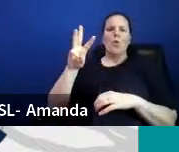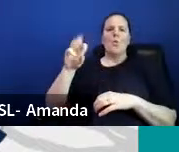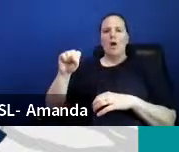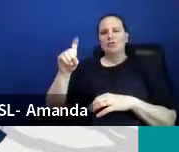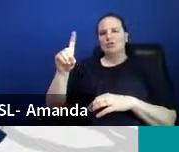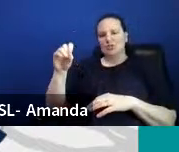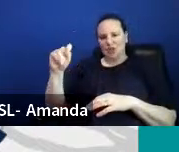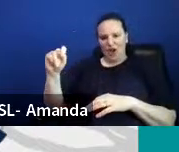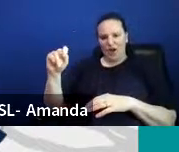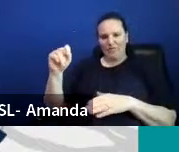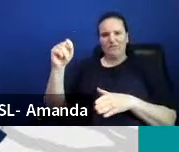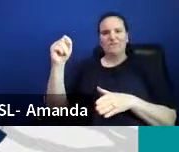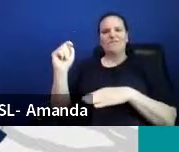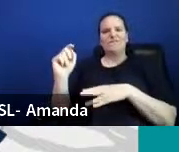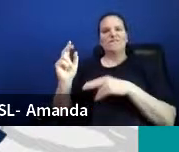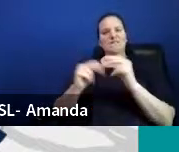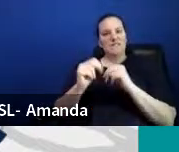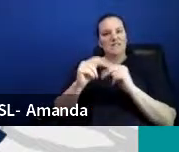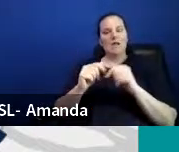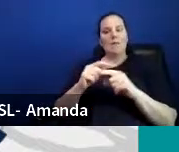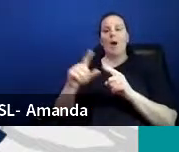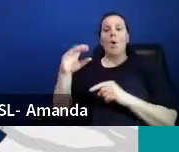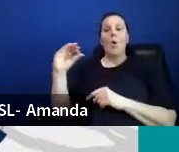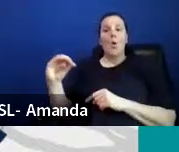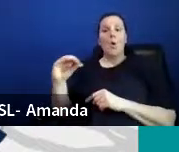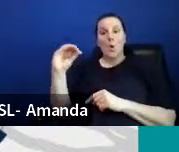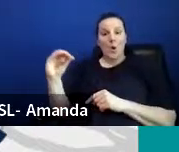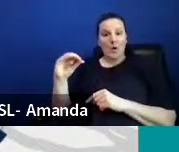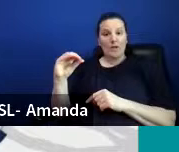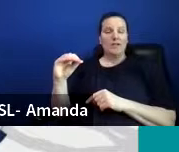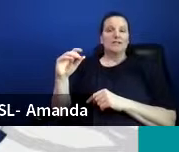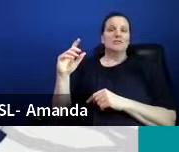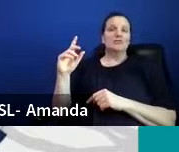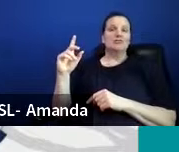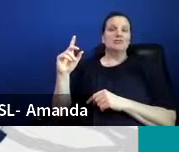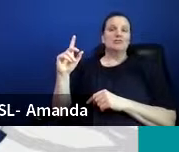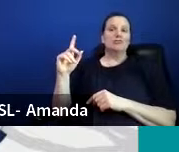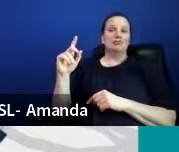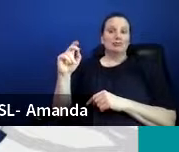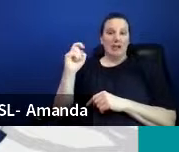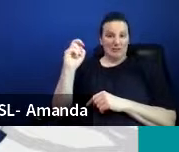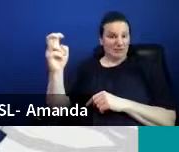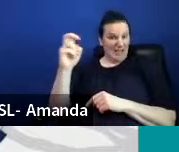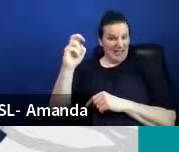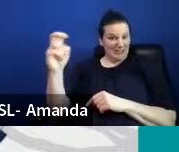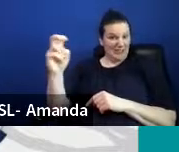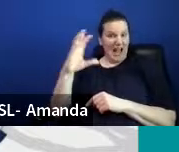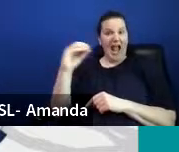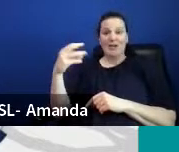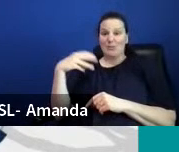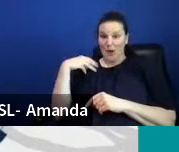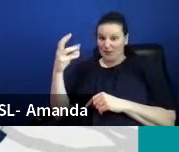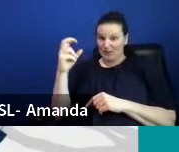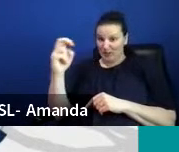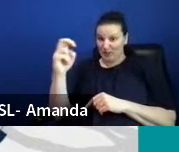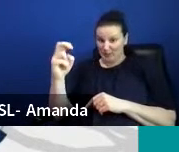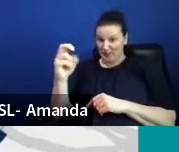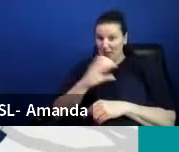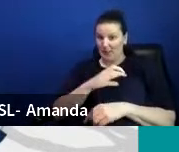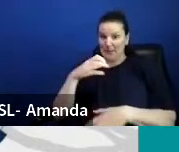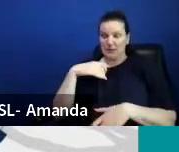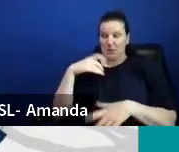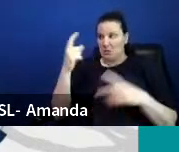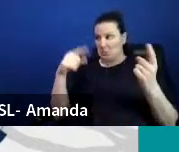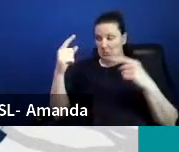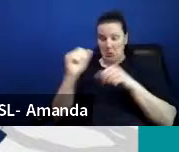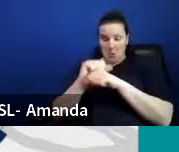facility. But the Oregon Transportation Commission and Washington Transportation Commission are going to continue working together, and decisions